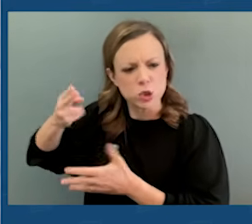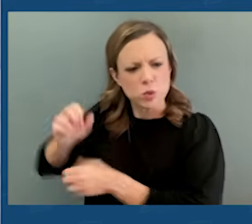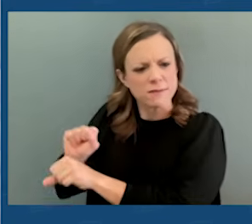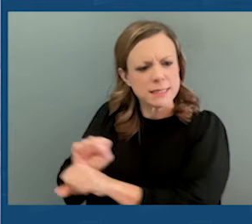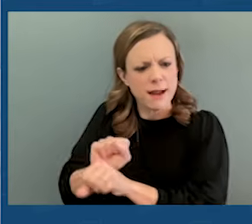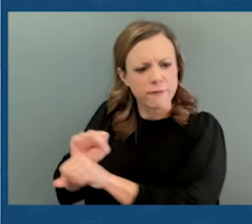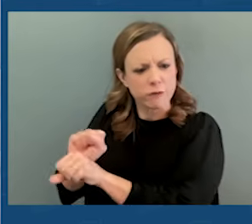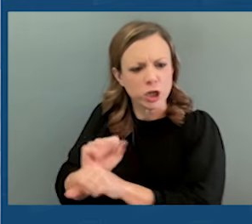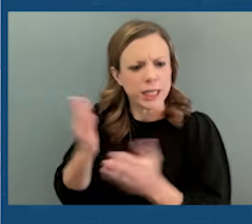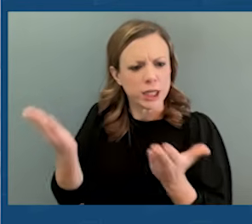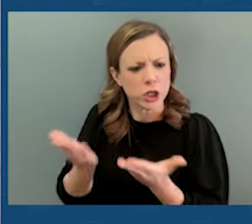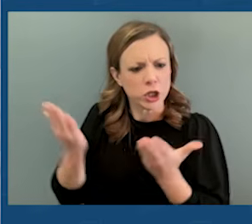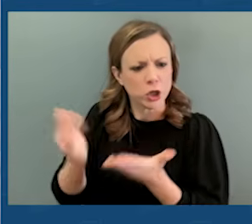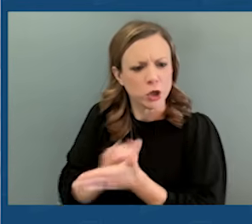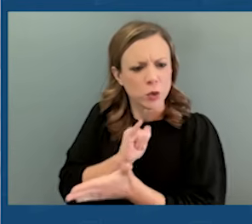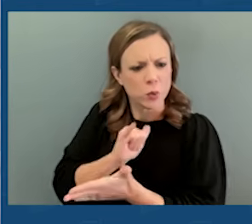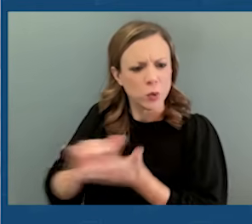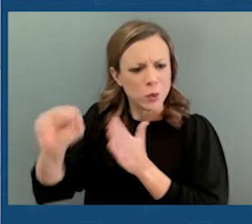State.